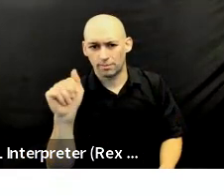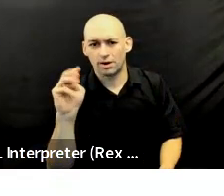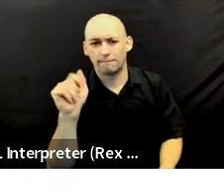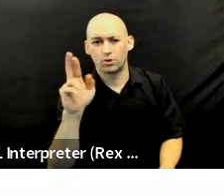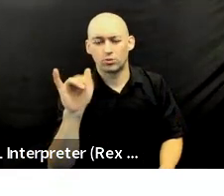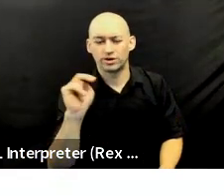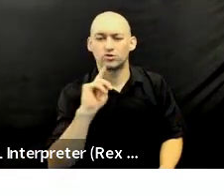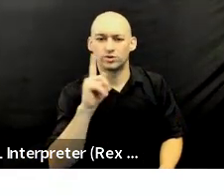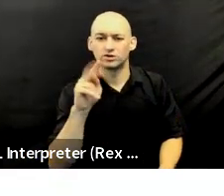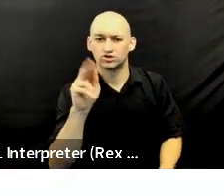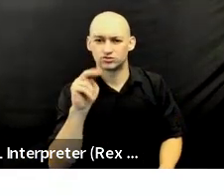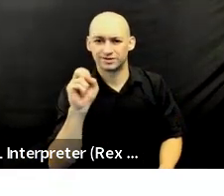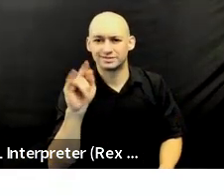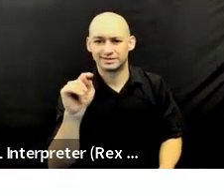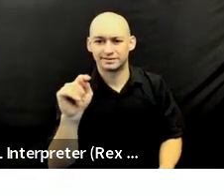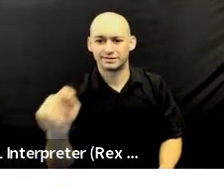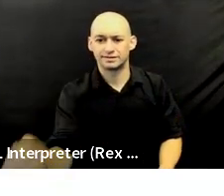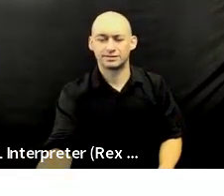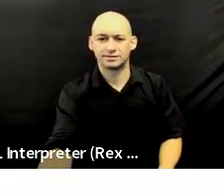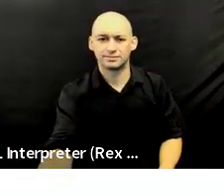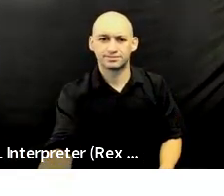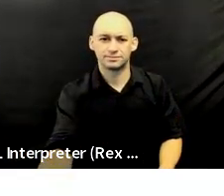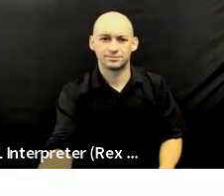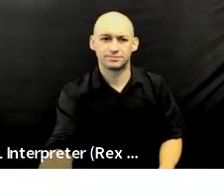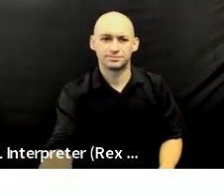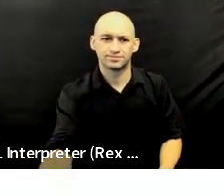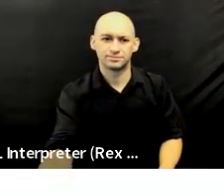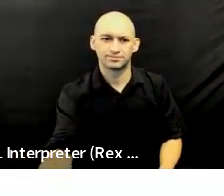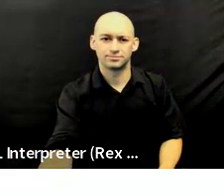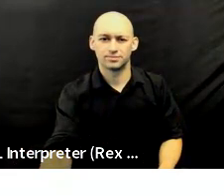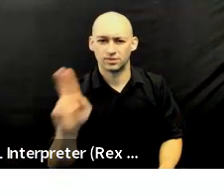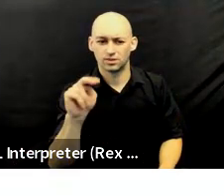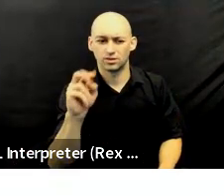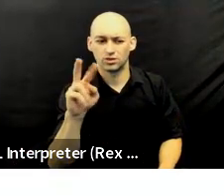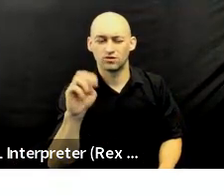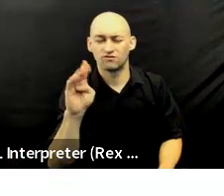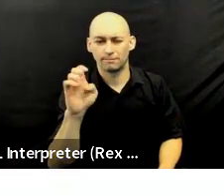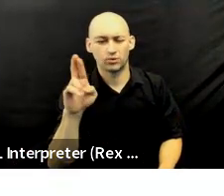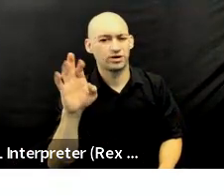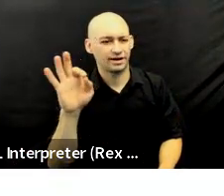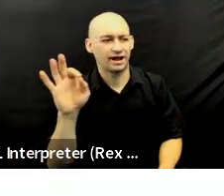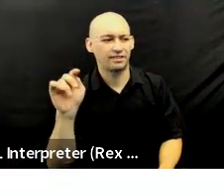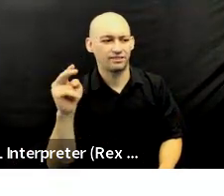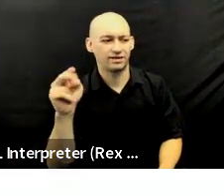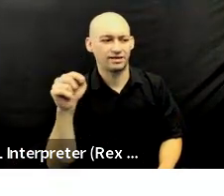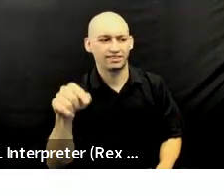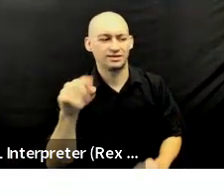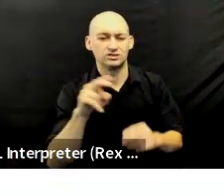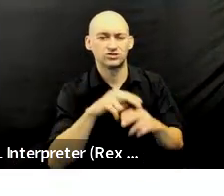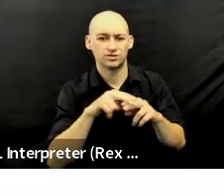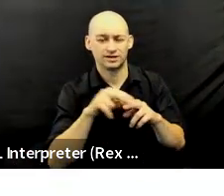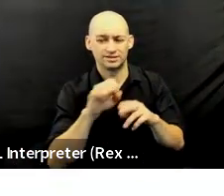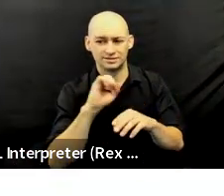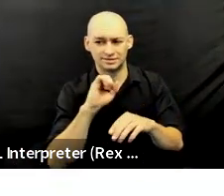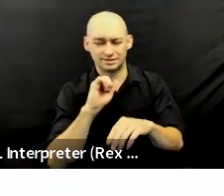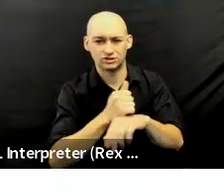North Petaluma station on November 9th. This train station is also going to include